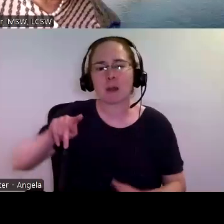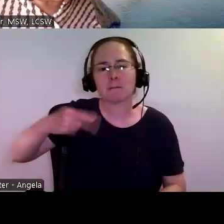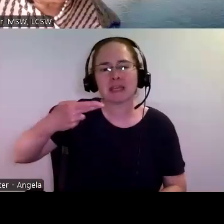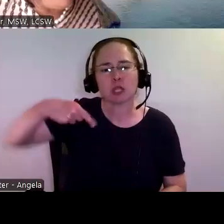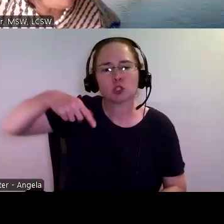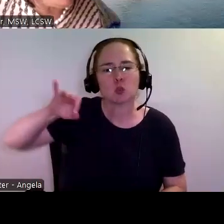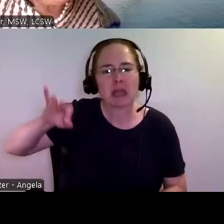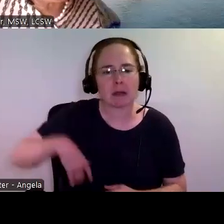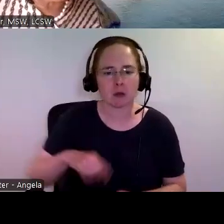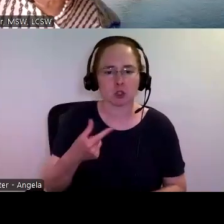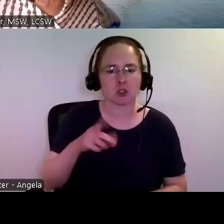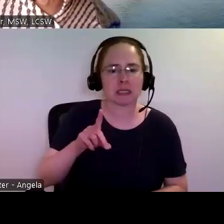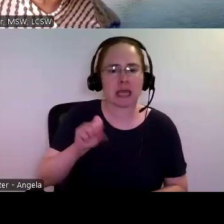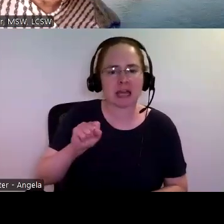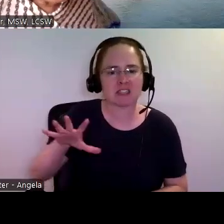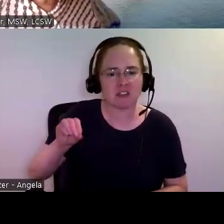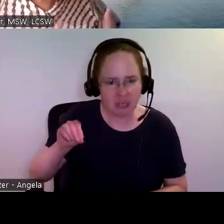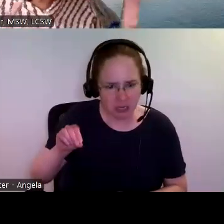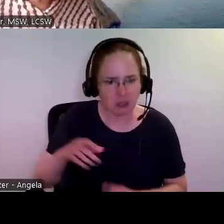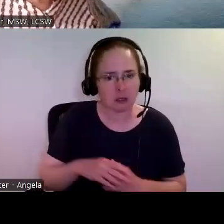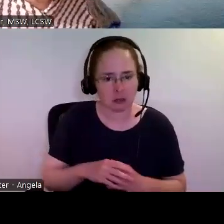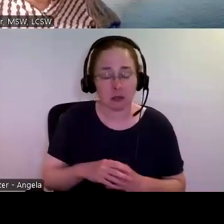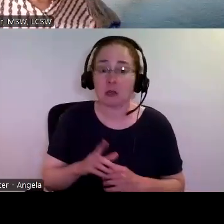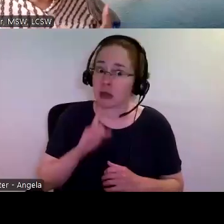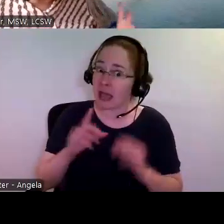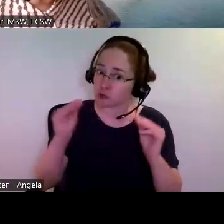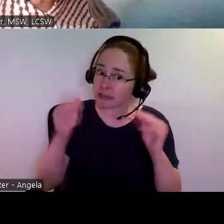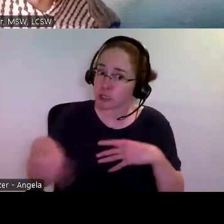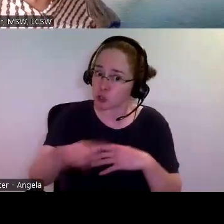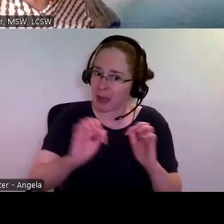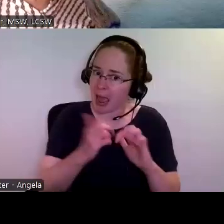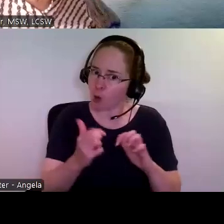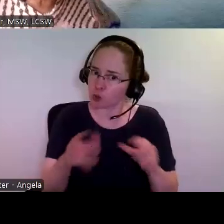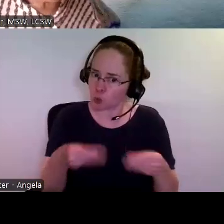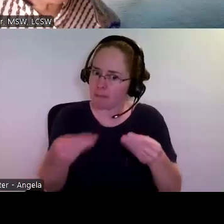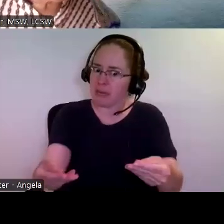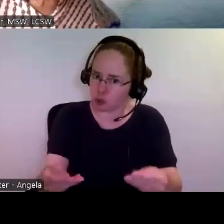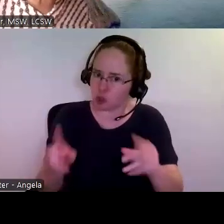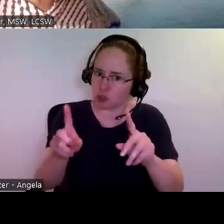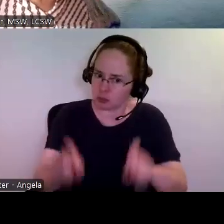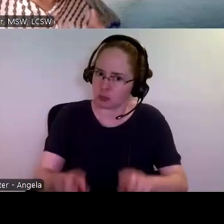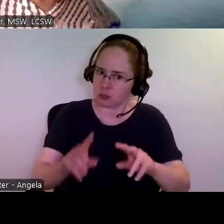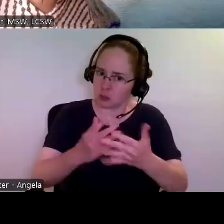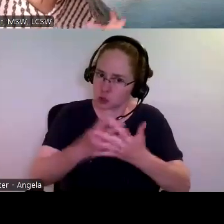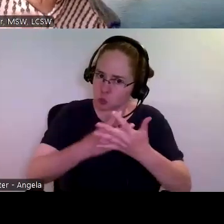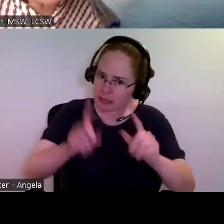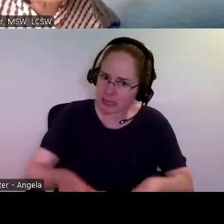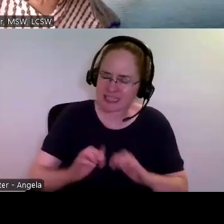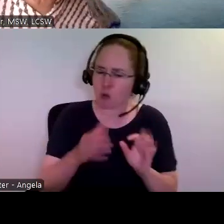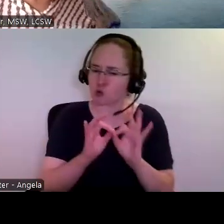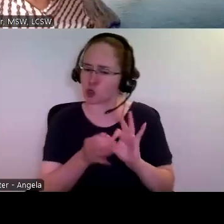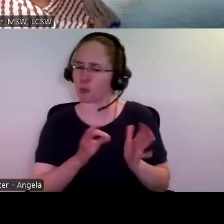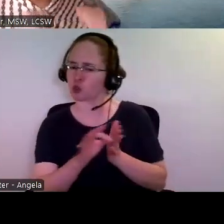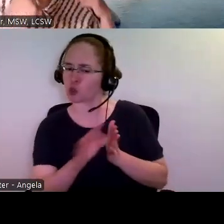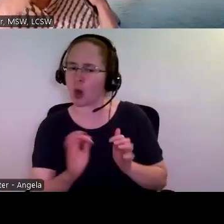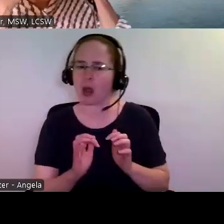a GDS-15. And we actually teach them, how do you administer it? How do you interpret the score? How should you act on